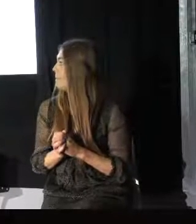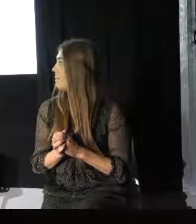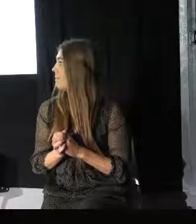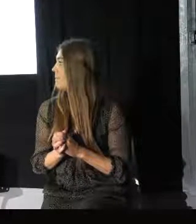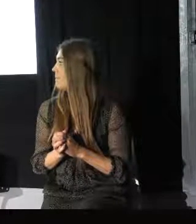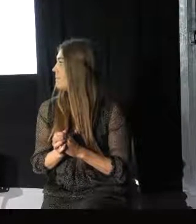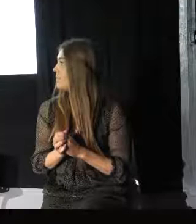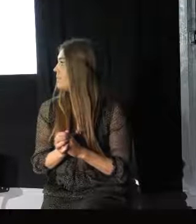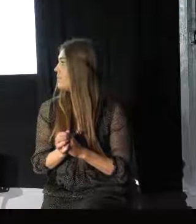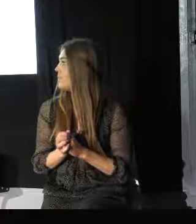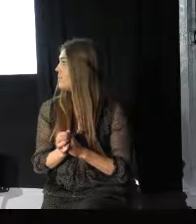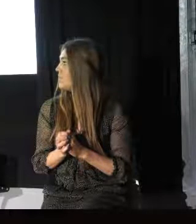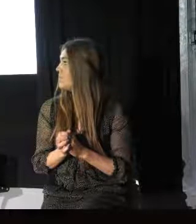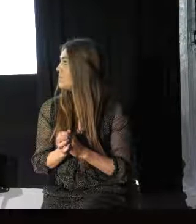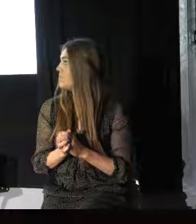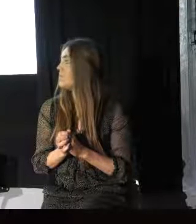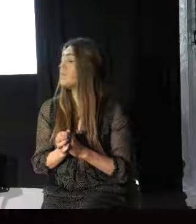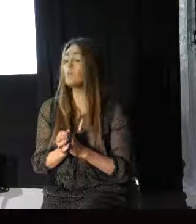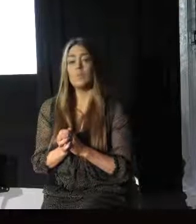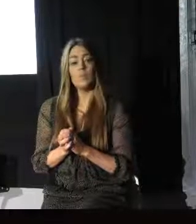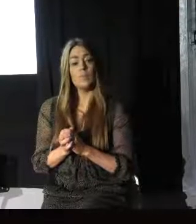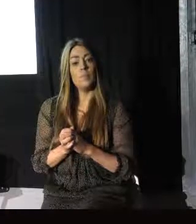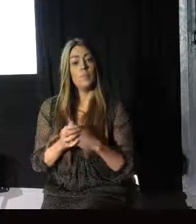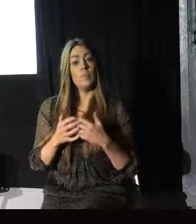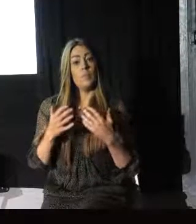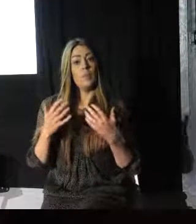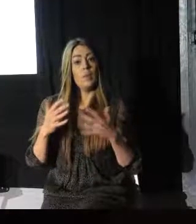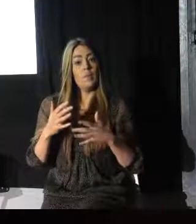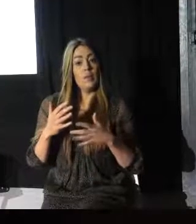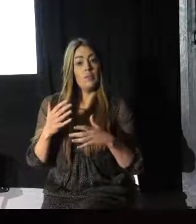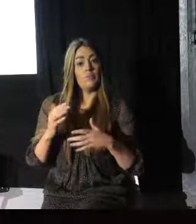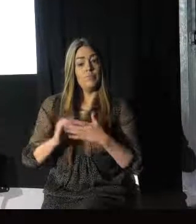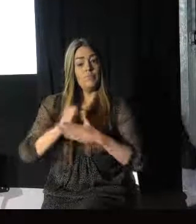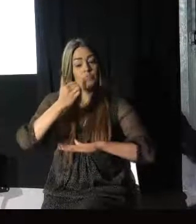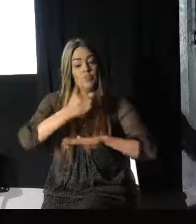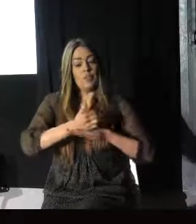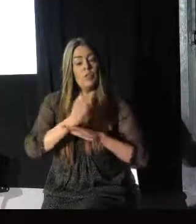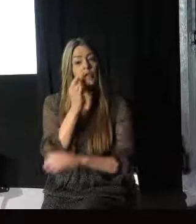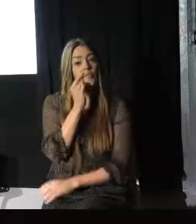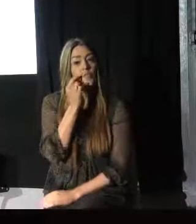with the landmark restitutions of the French,